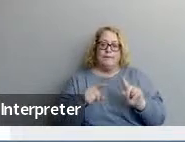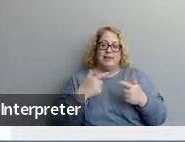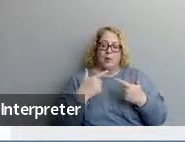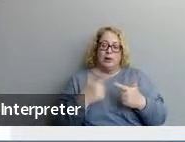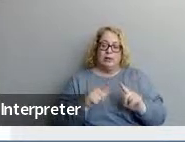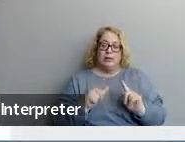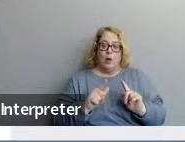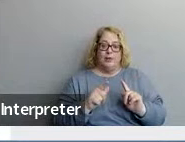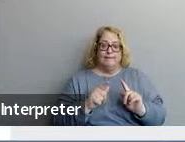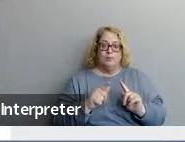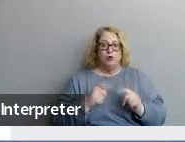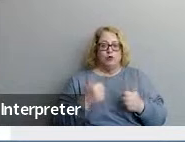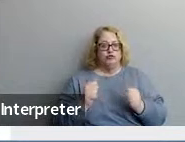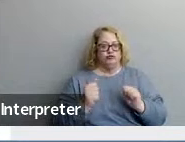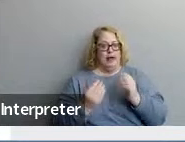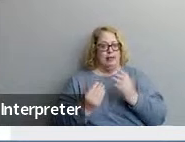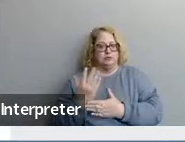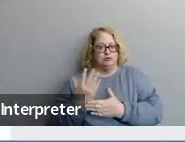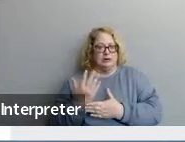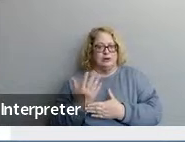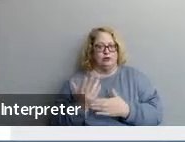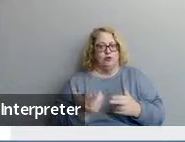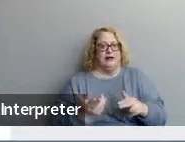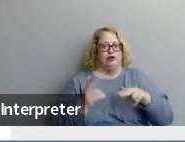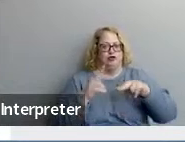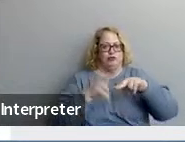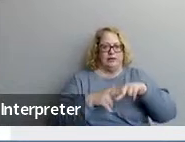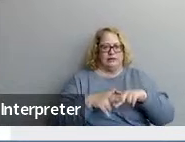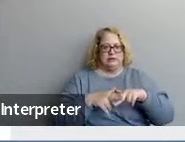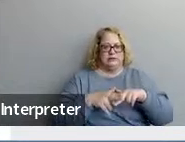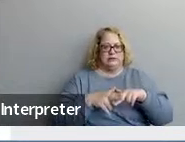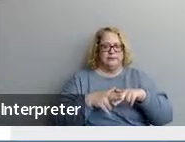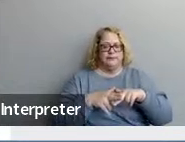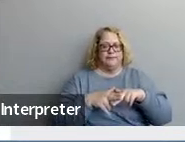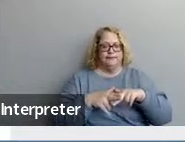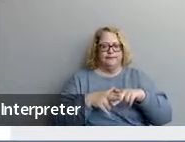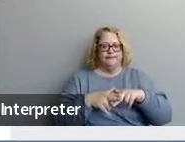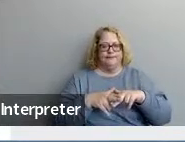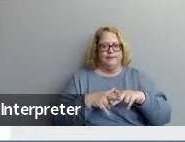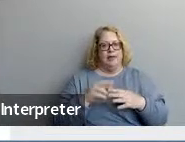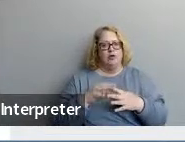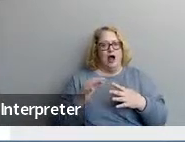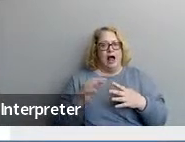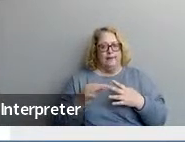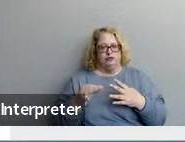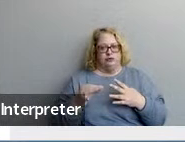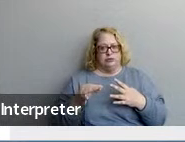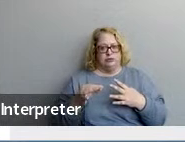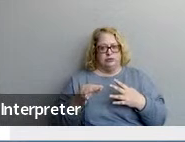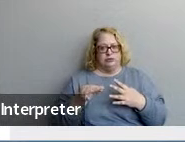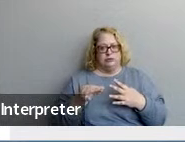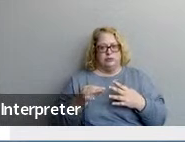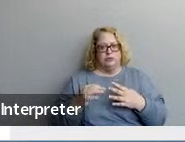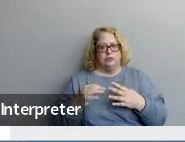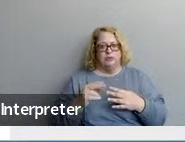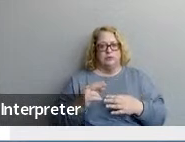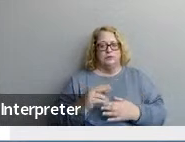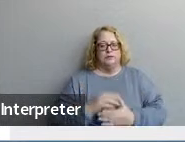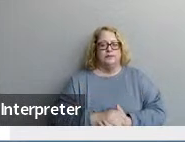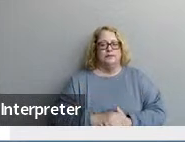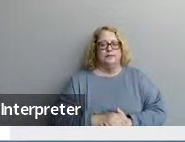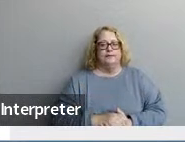and that's one of the things we're trying this spring, is to increase our options when it comes to using some different vendors.